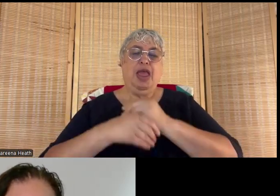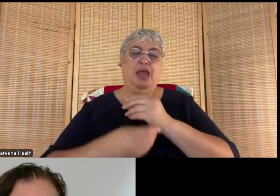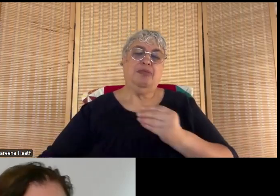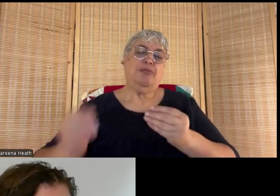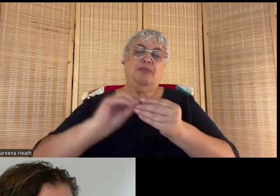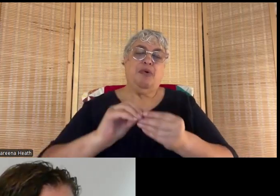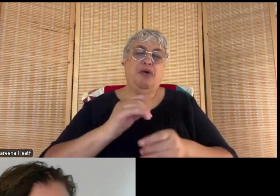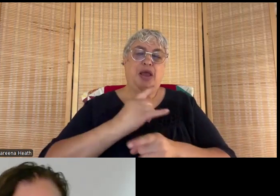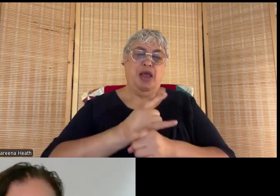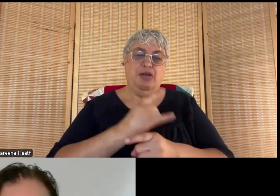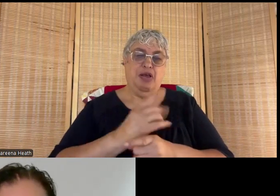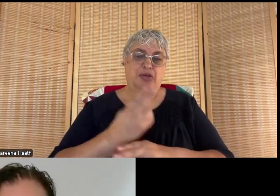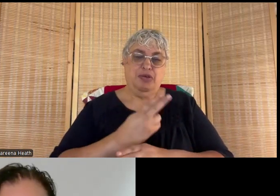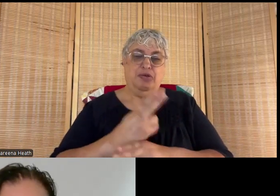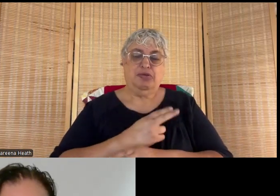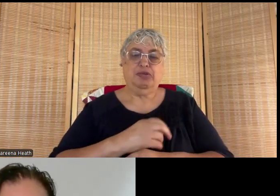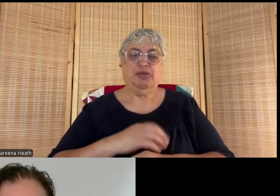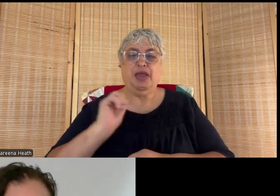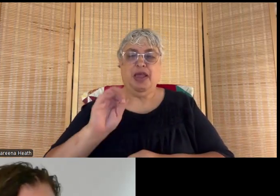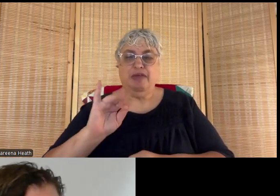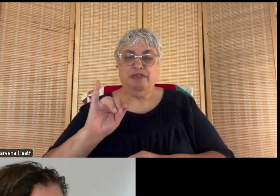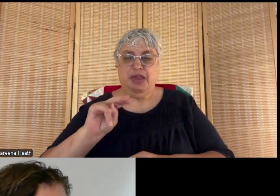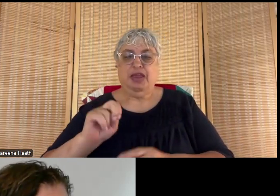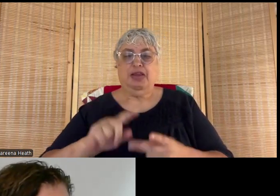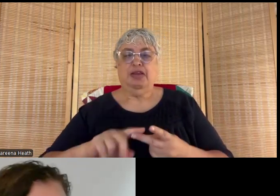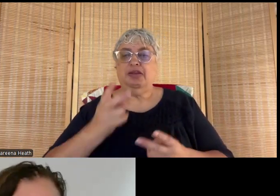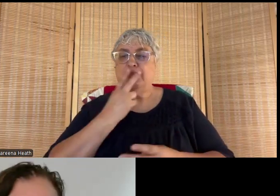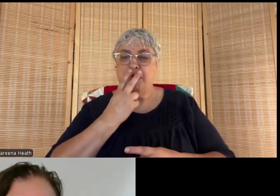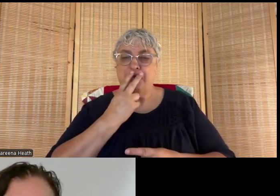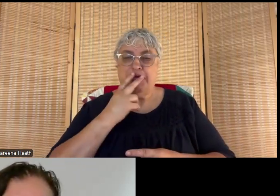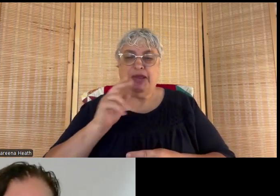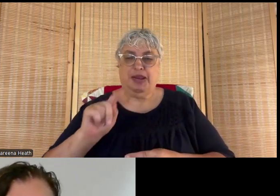caffeine, and nicotine. You can go on to the next slide.